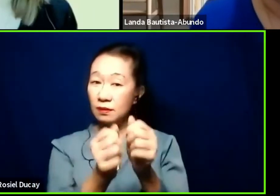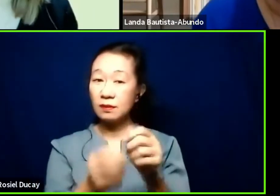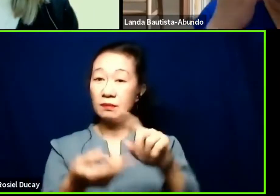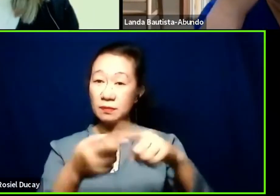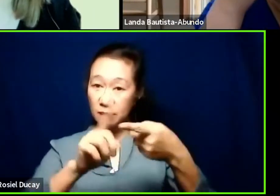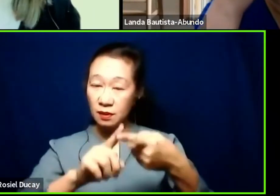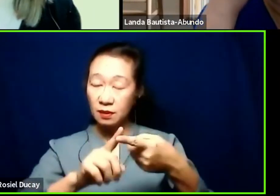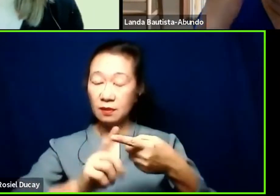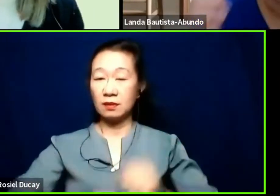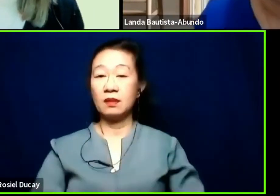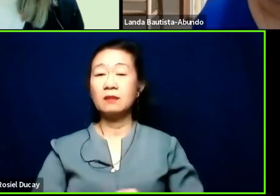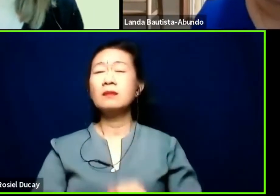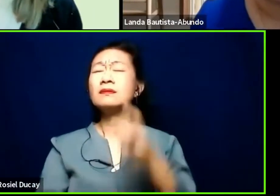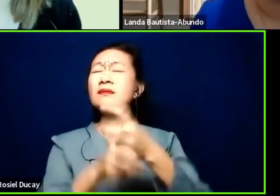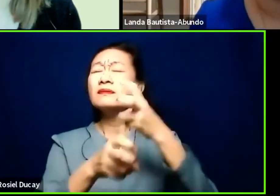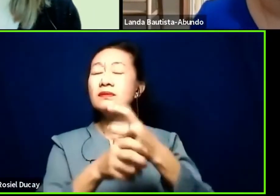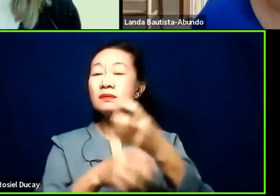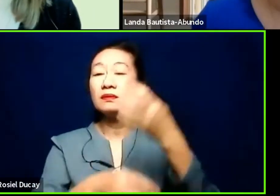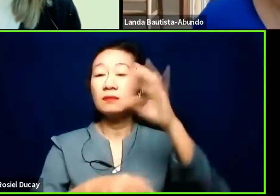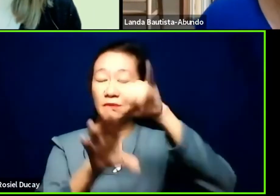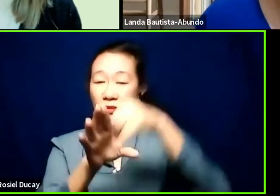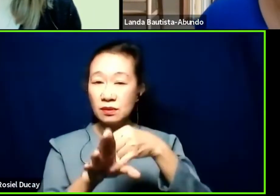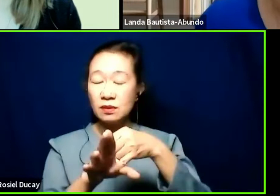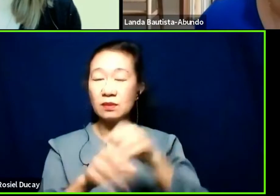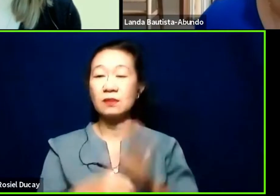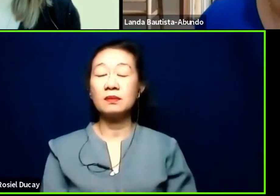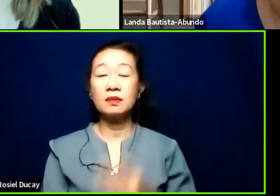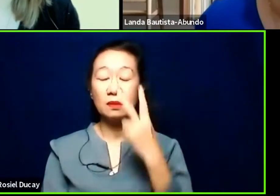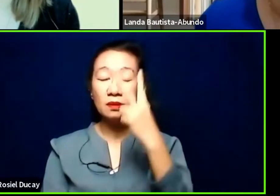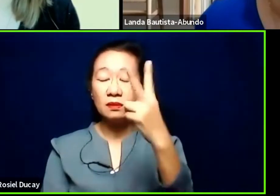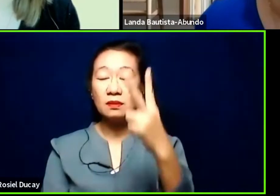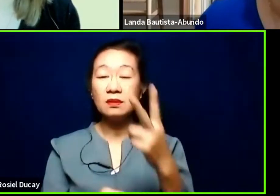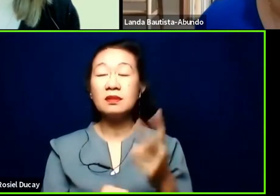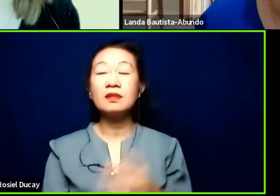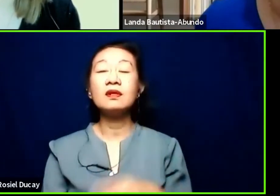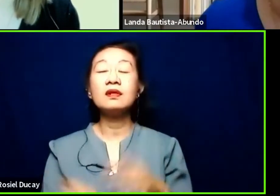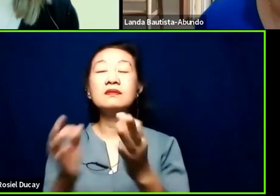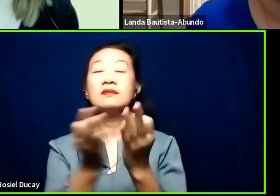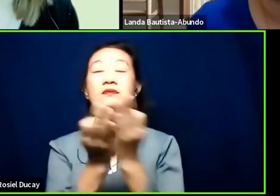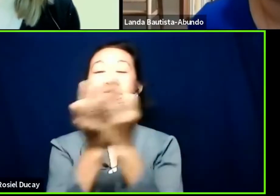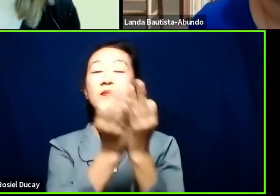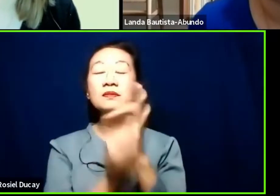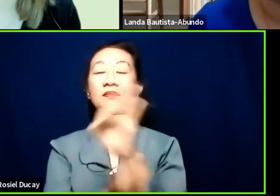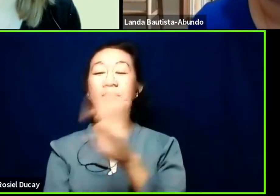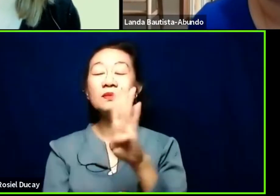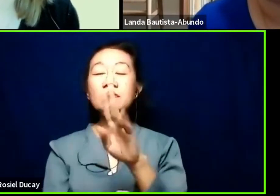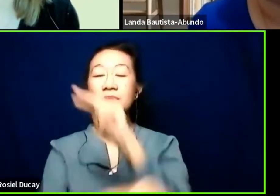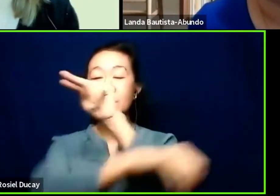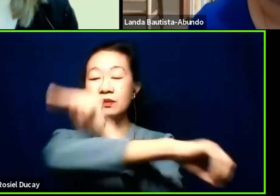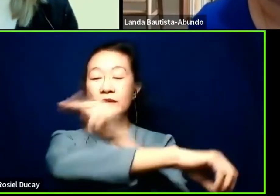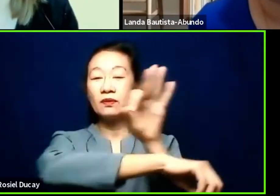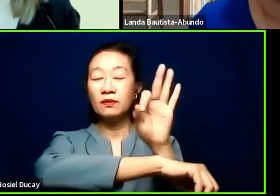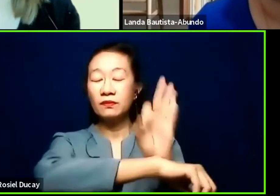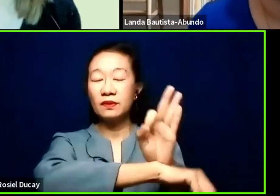joining here through Zoom, this webinar is also live streamed on our Facebook page, Northfield Foundation